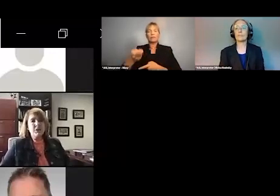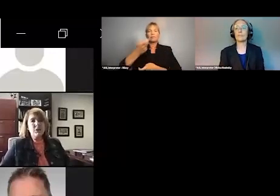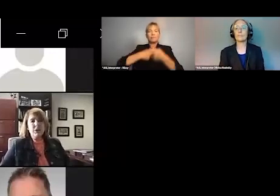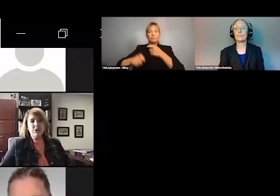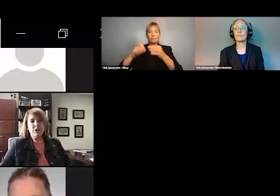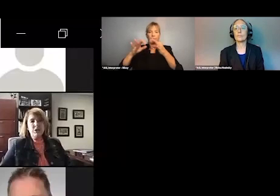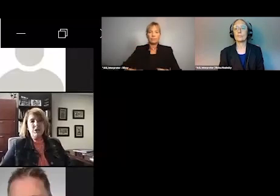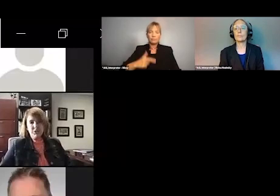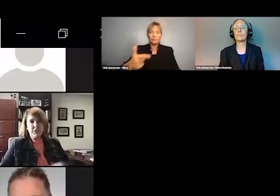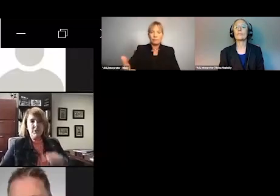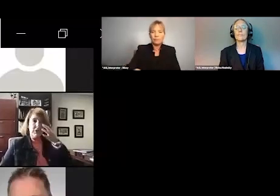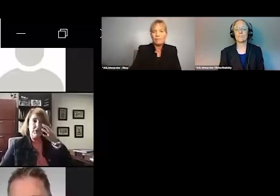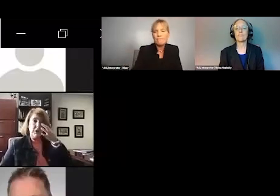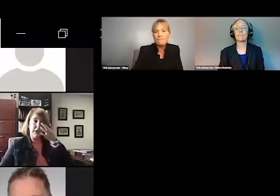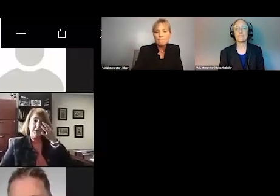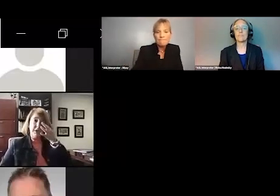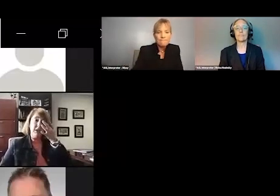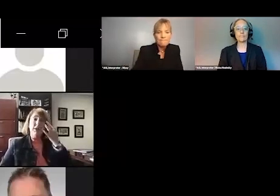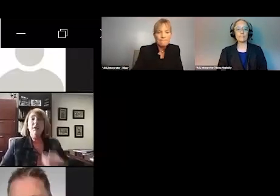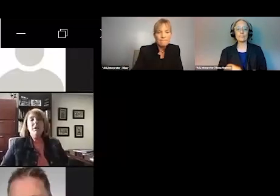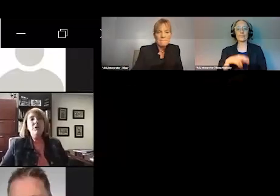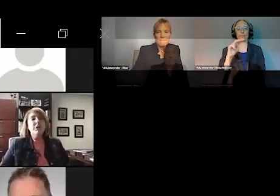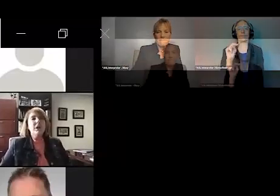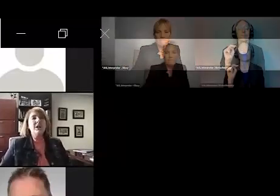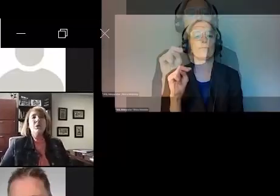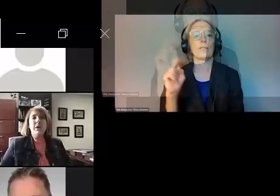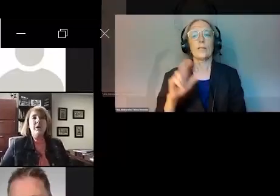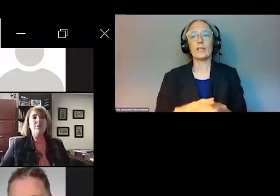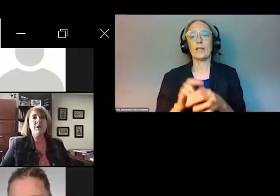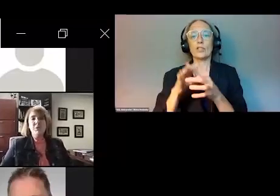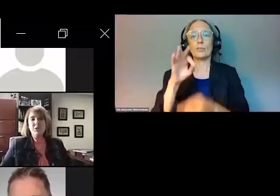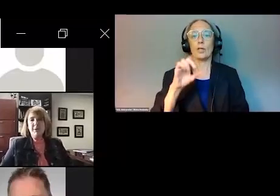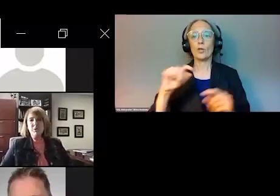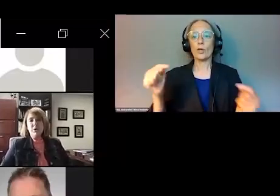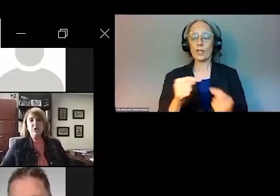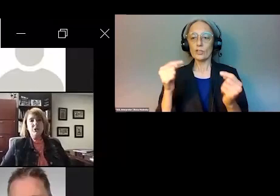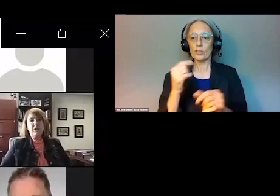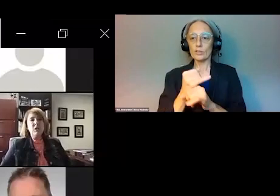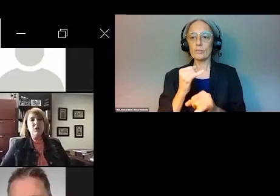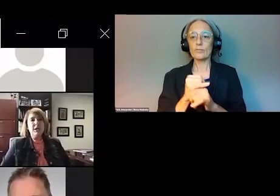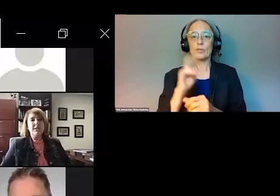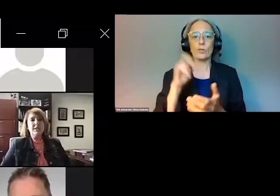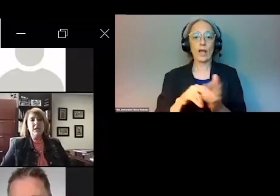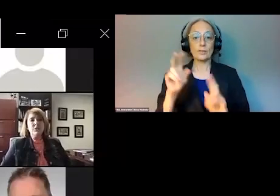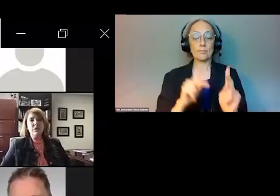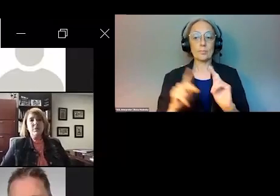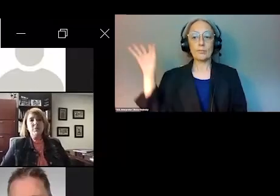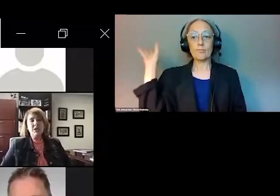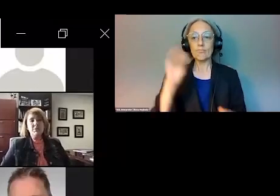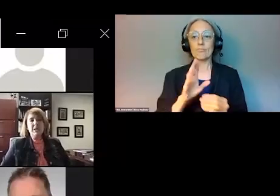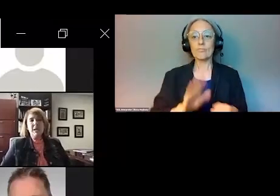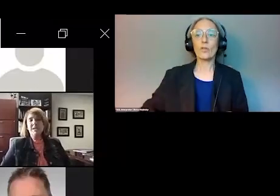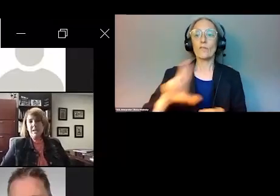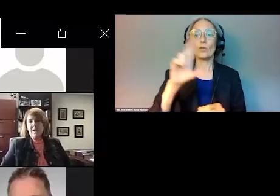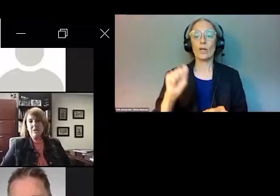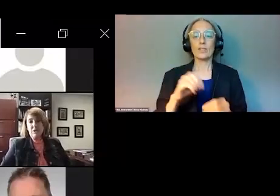to the National Spinal Cord Injury Statistical Center, there are an estimated 294,000 people with spinal cord injury in the United States,